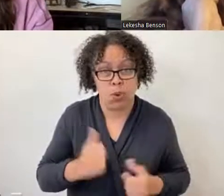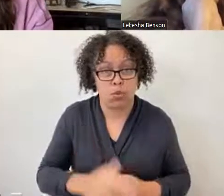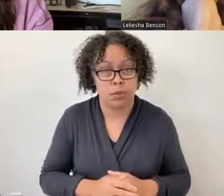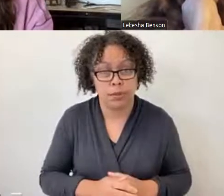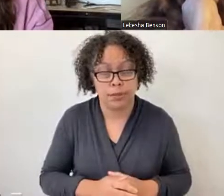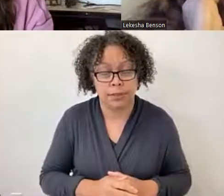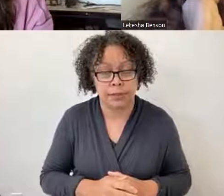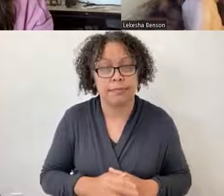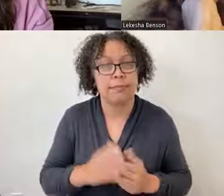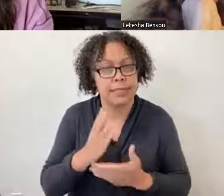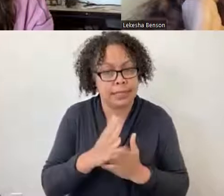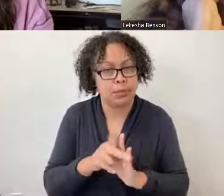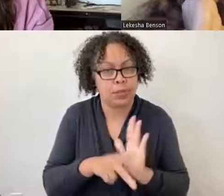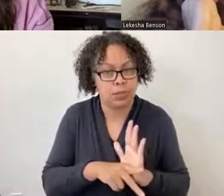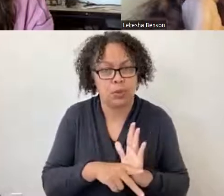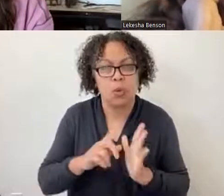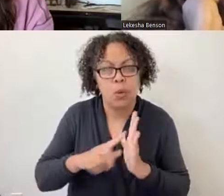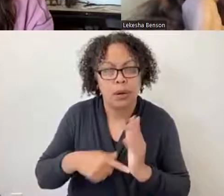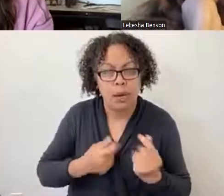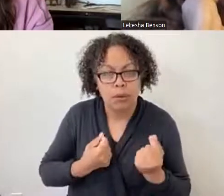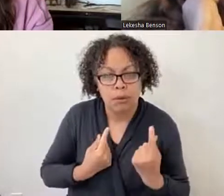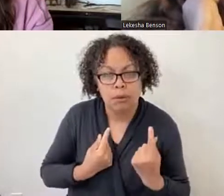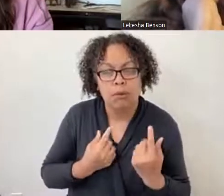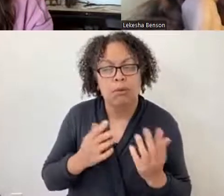some principles. What about empathy,